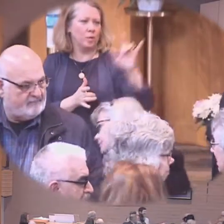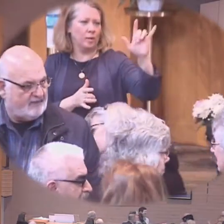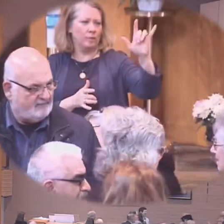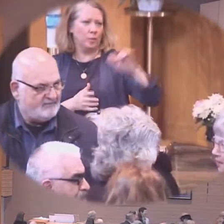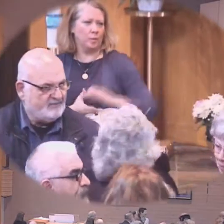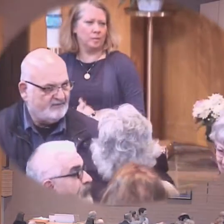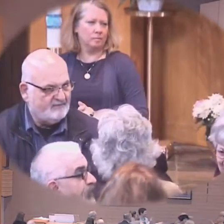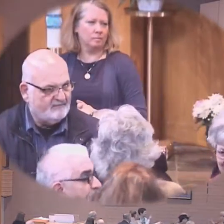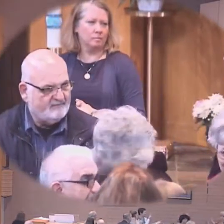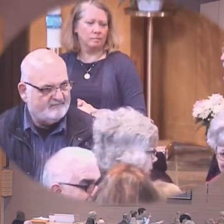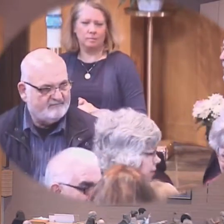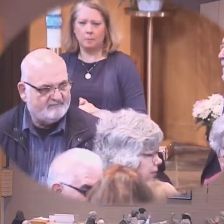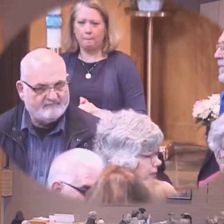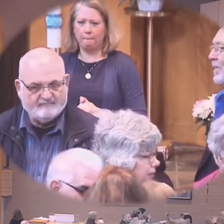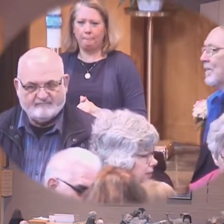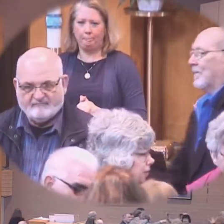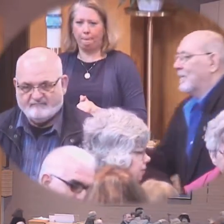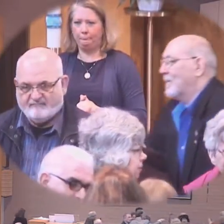Peace, thanks for serving.